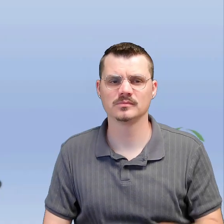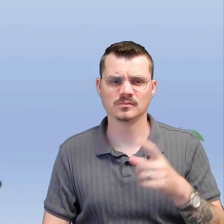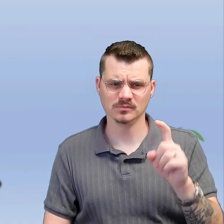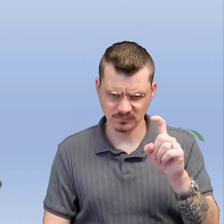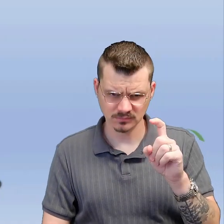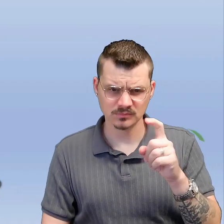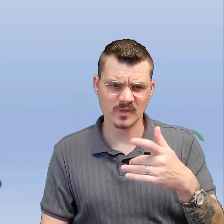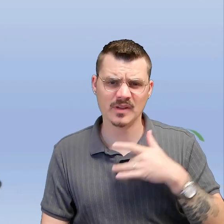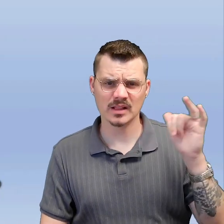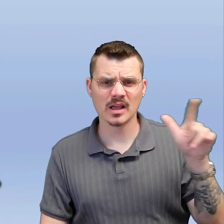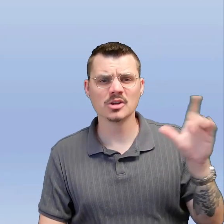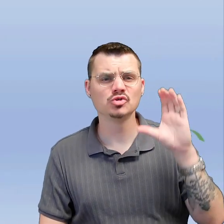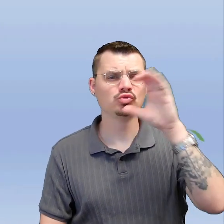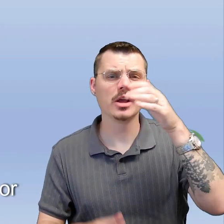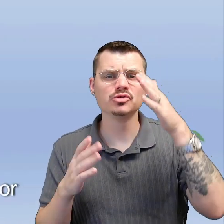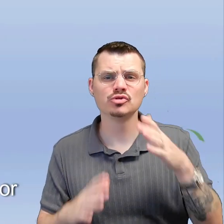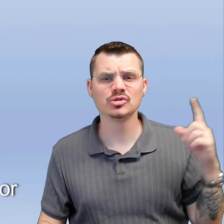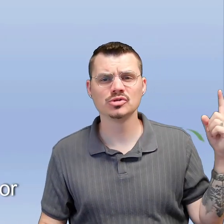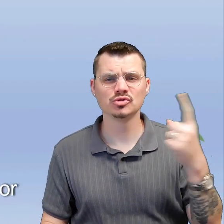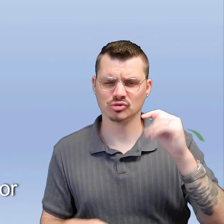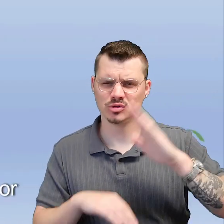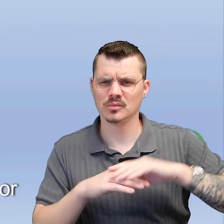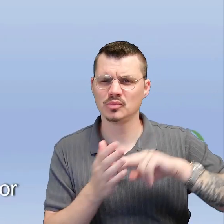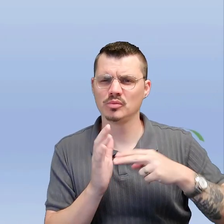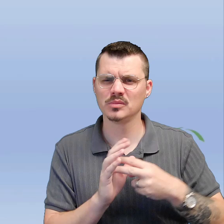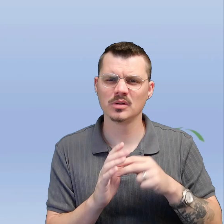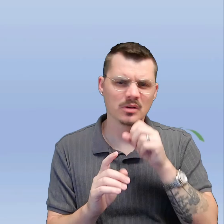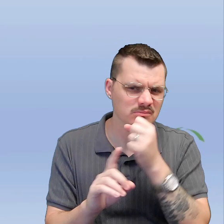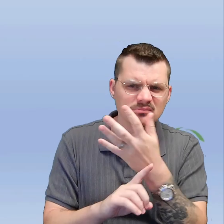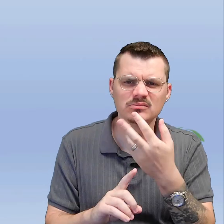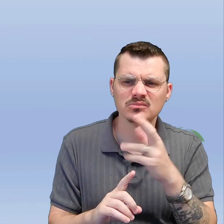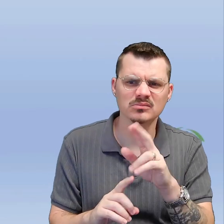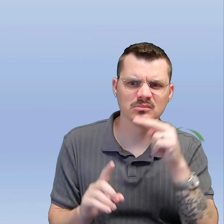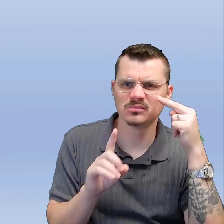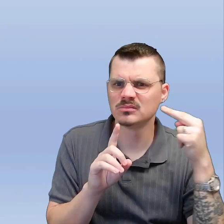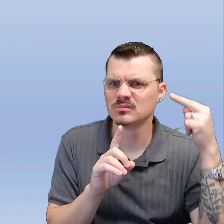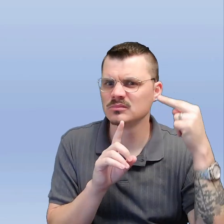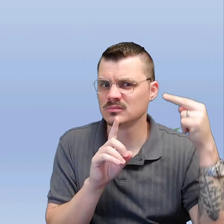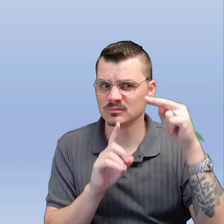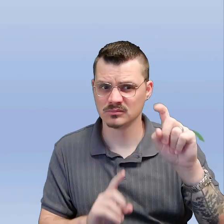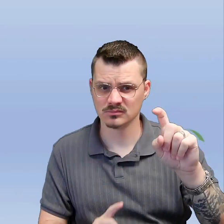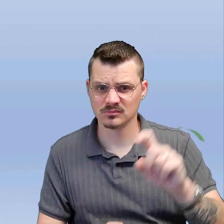Does it ever seem like strangers are kind of trying to mess with you or stare at you?